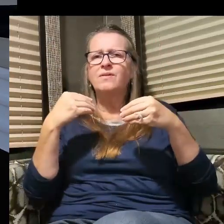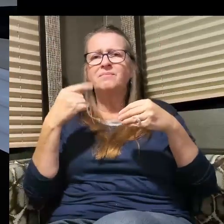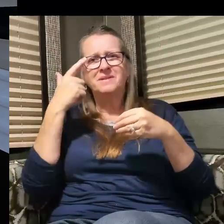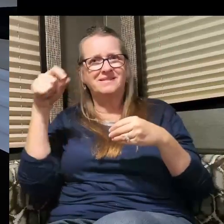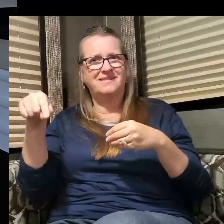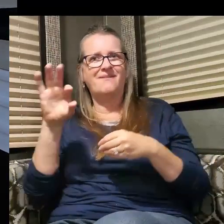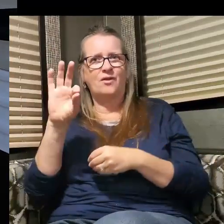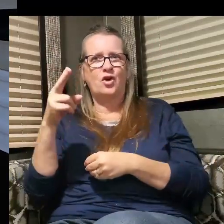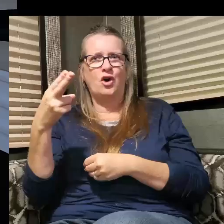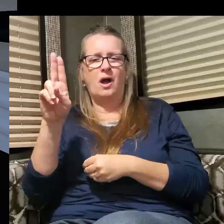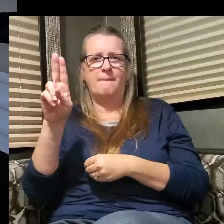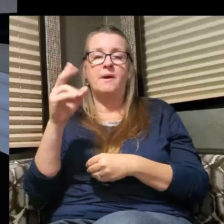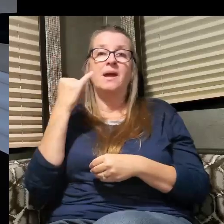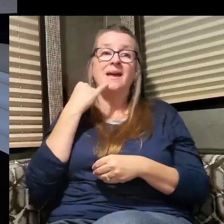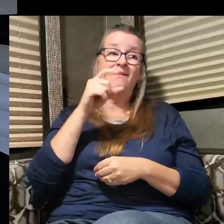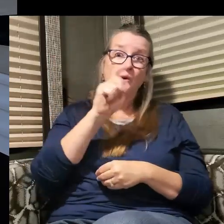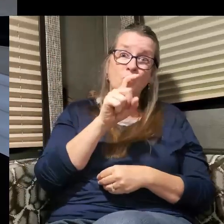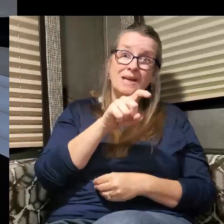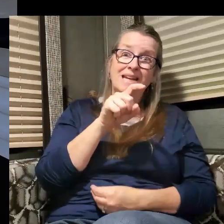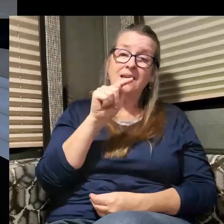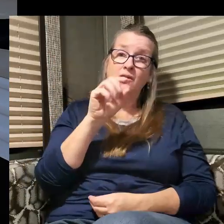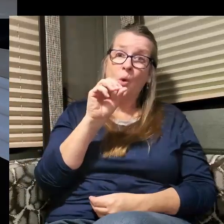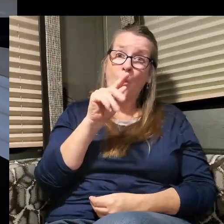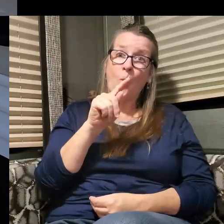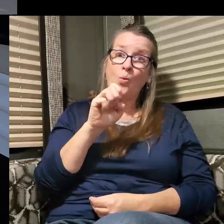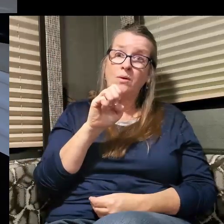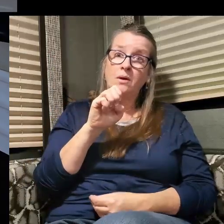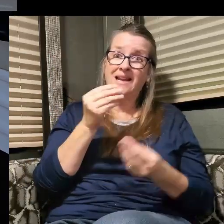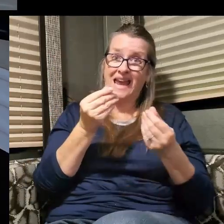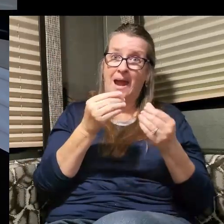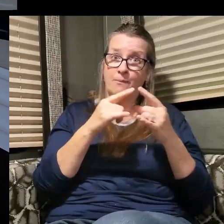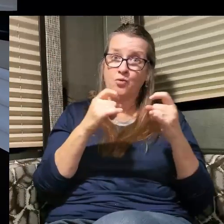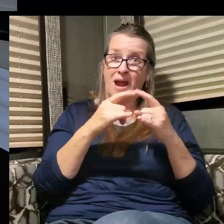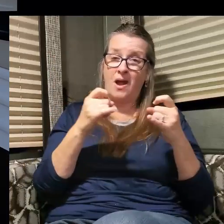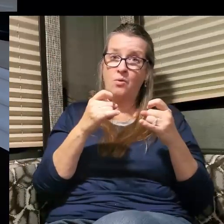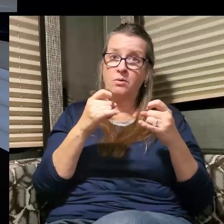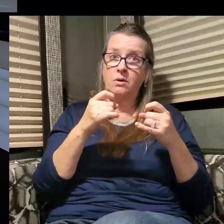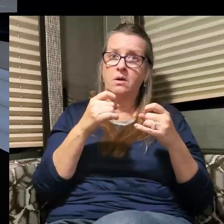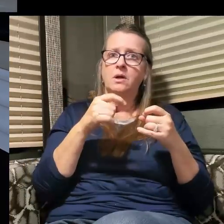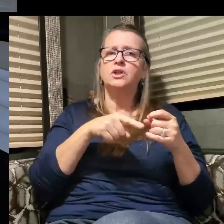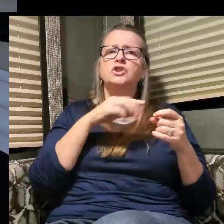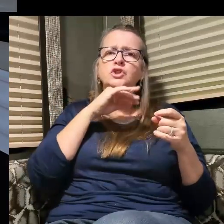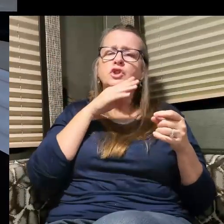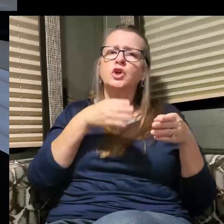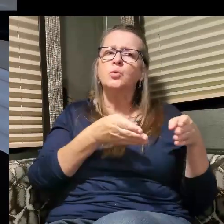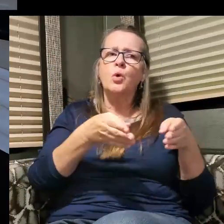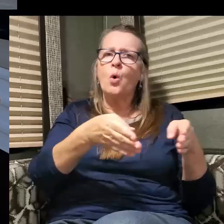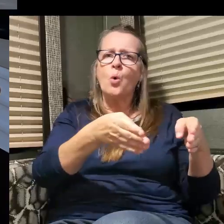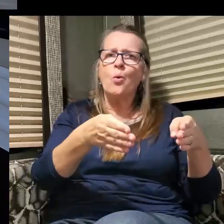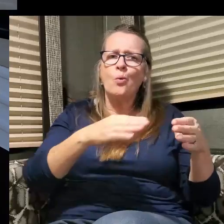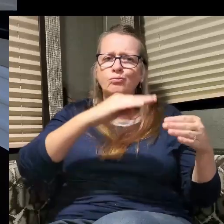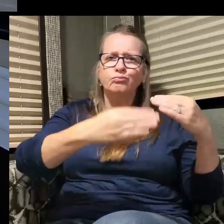hookups. When you are at a place where you need a tote in a dump station, those are dirt road